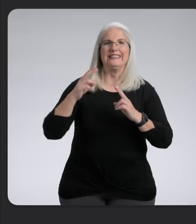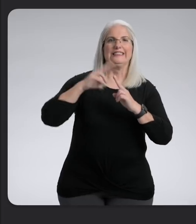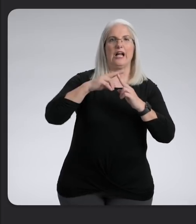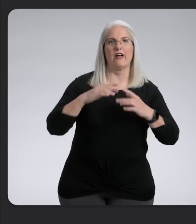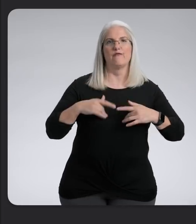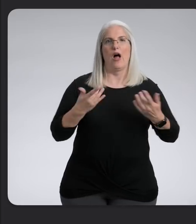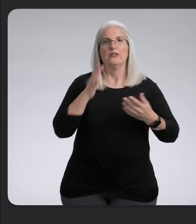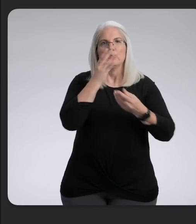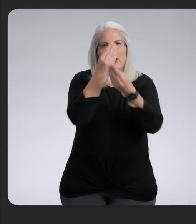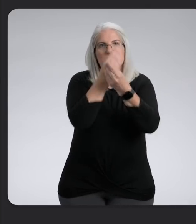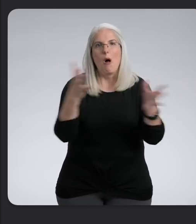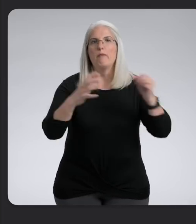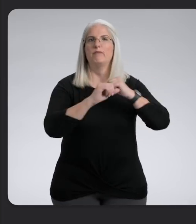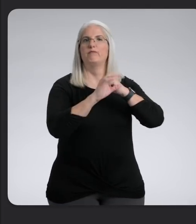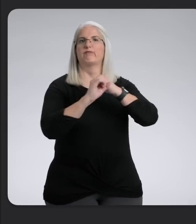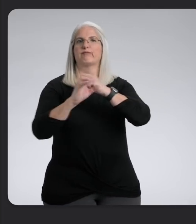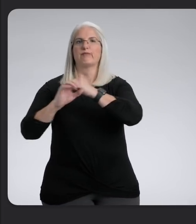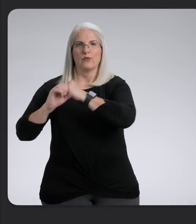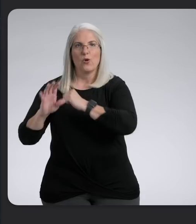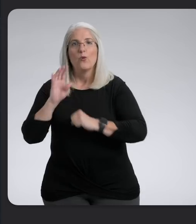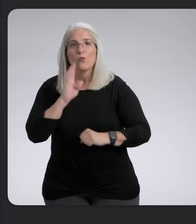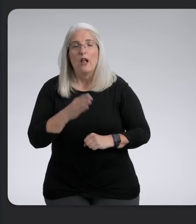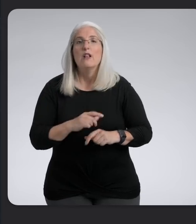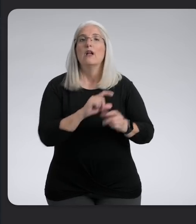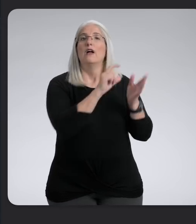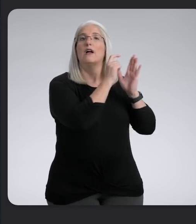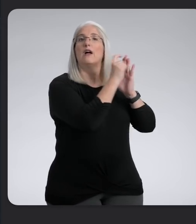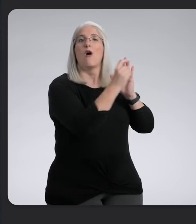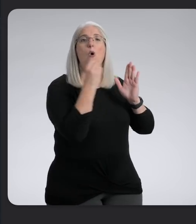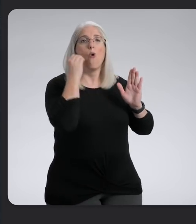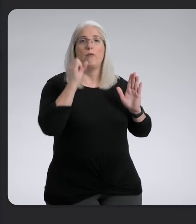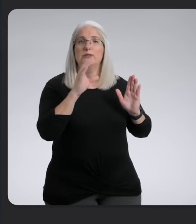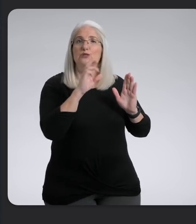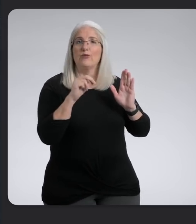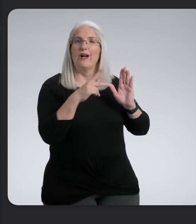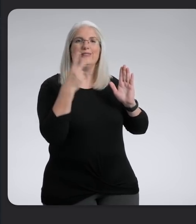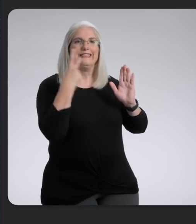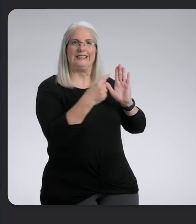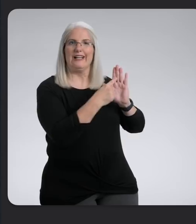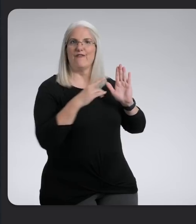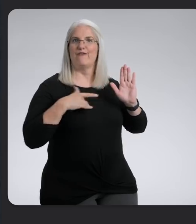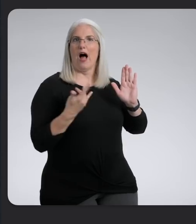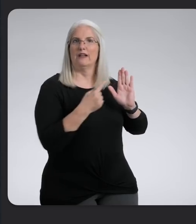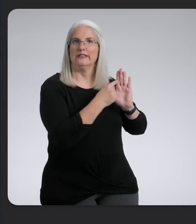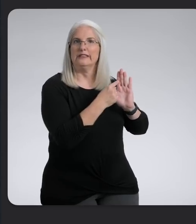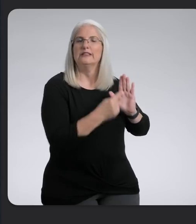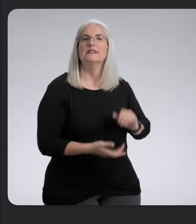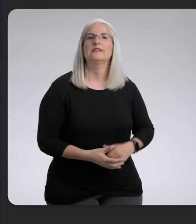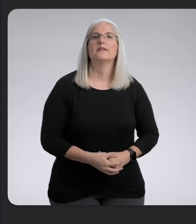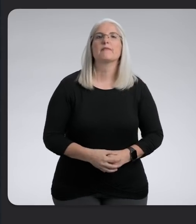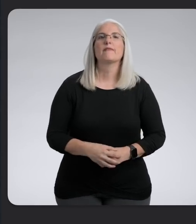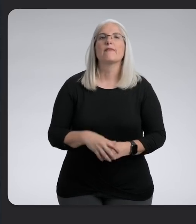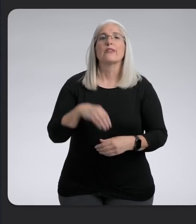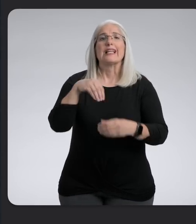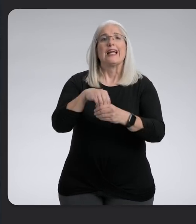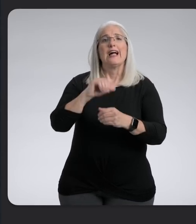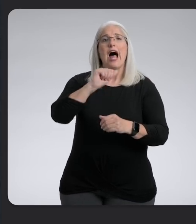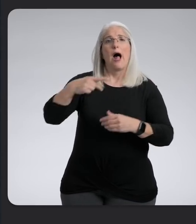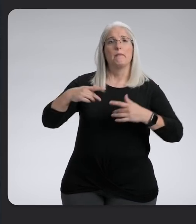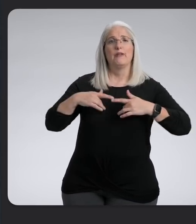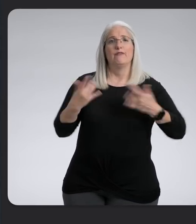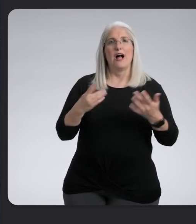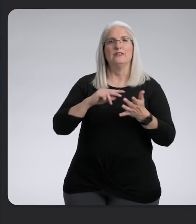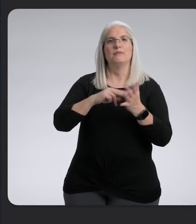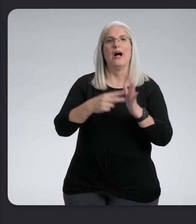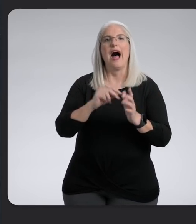upcoming events right on the home screen. With in-app events, the App Store continues to be the best place to discover what's happening